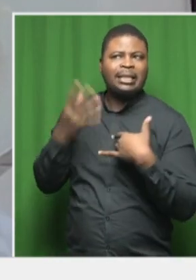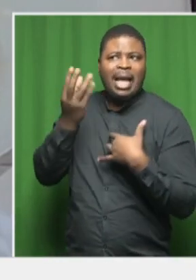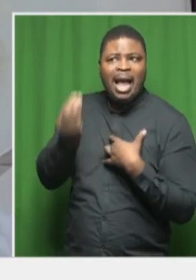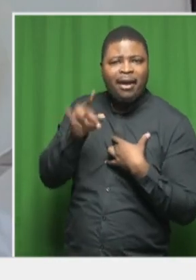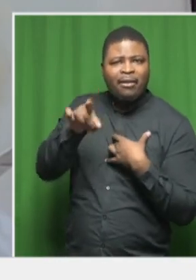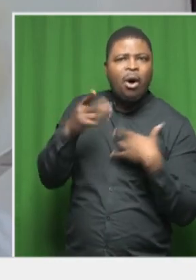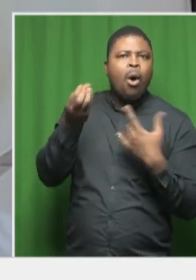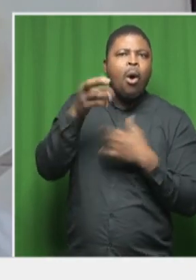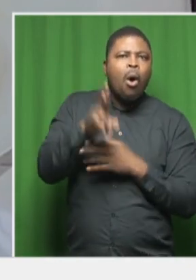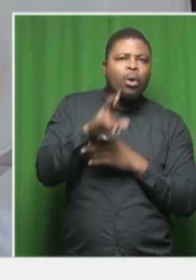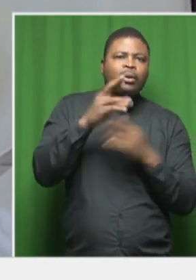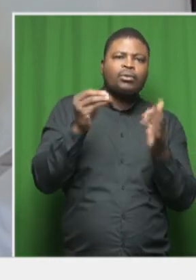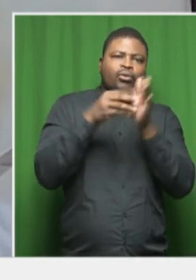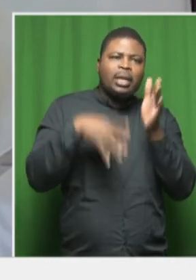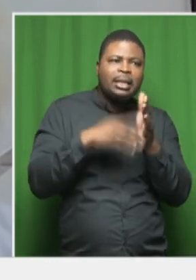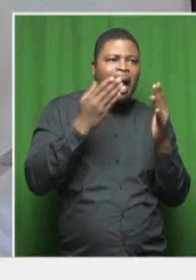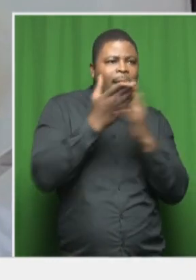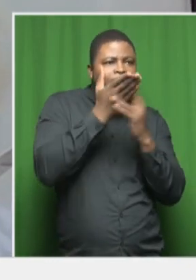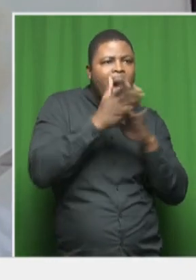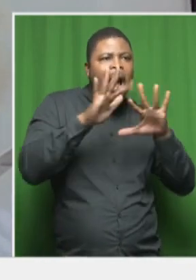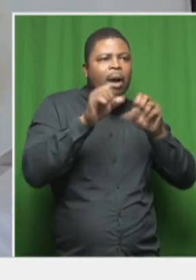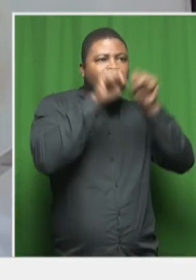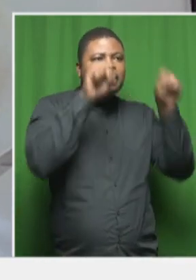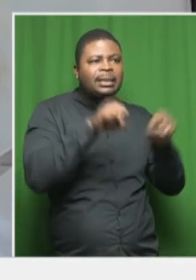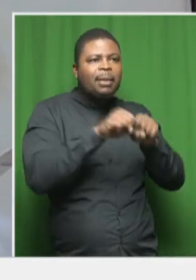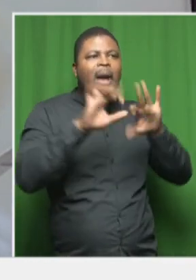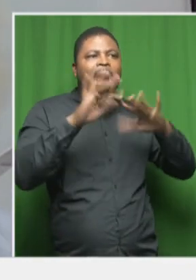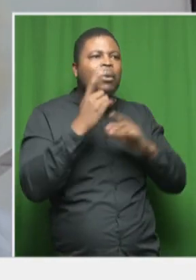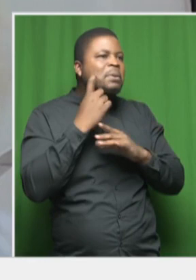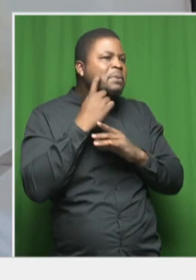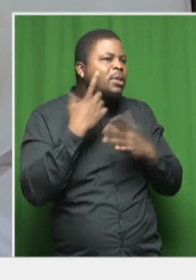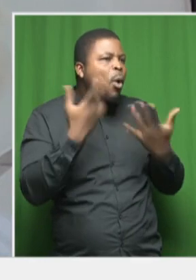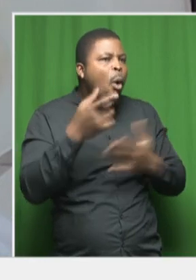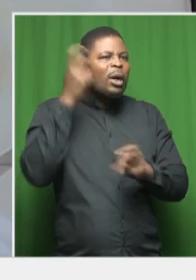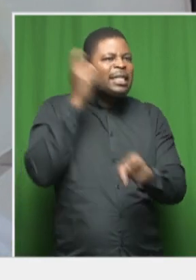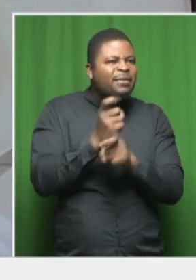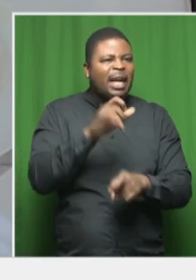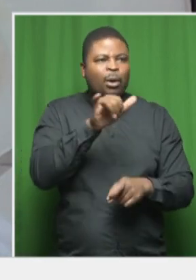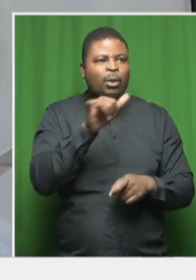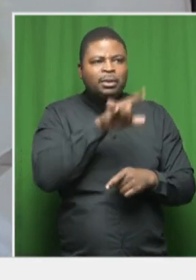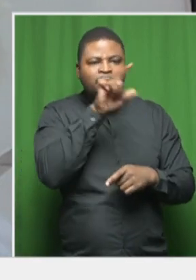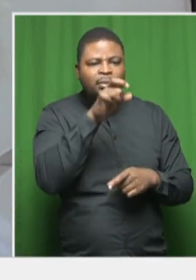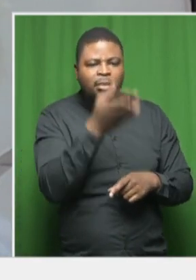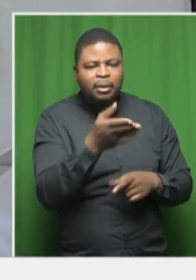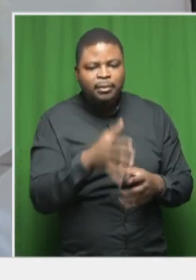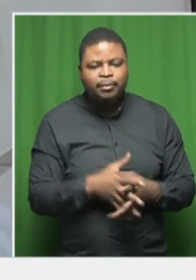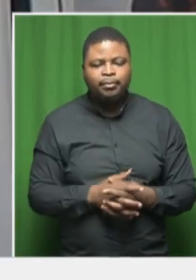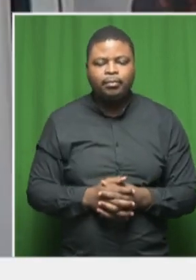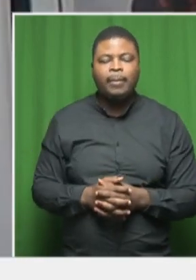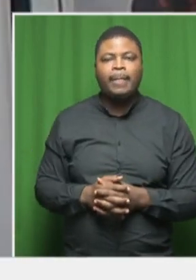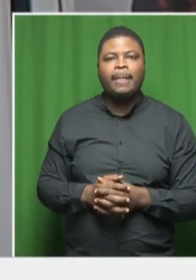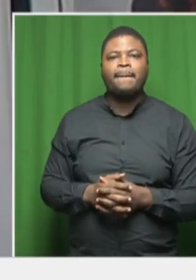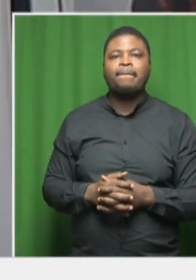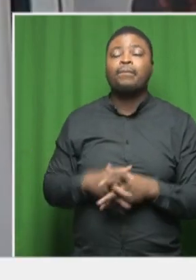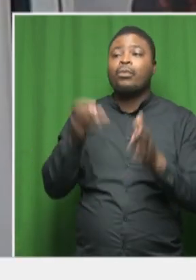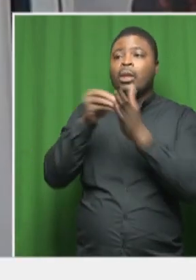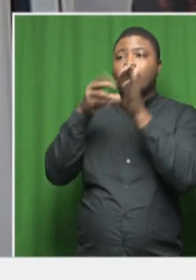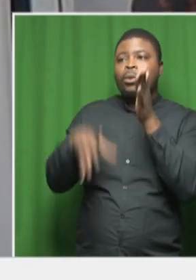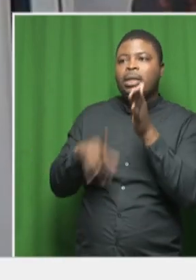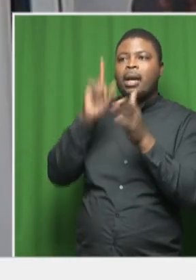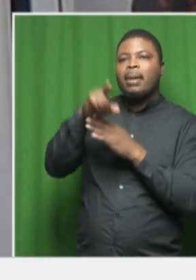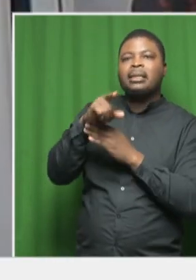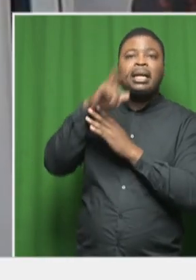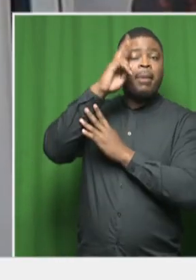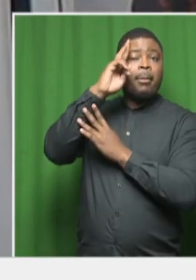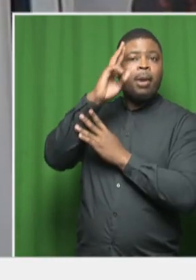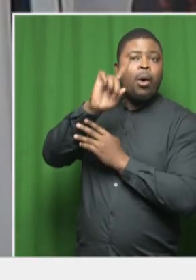to navigate their way around them? Okay, so I think the most important thing that students have to remember is they have